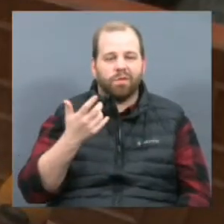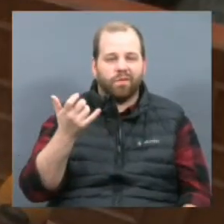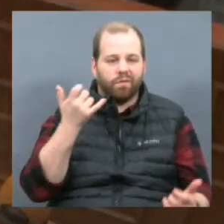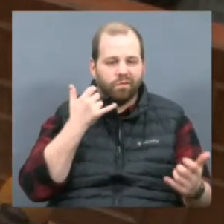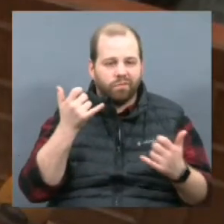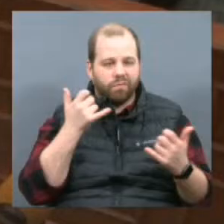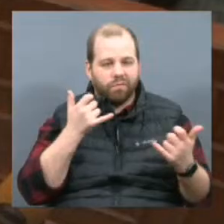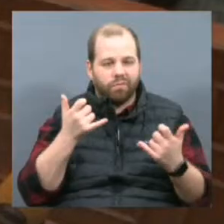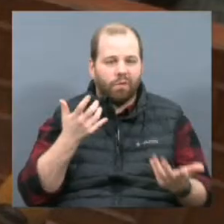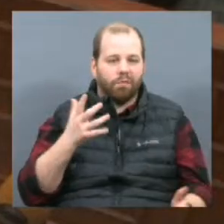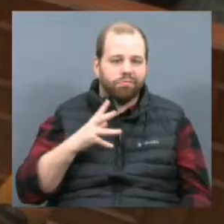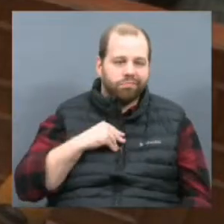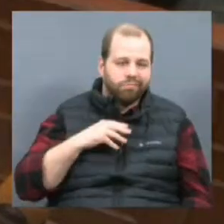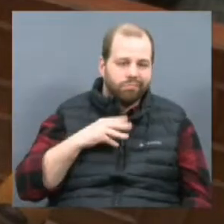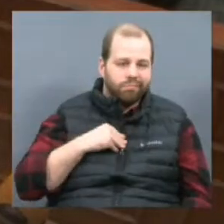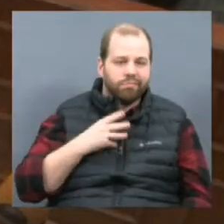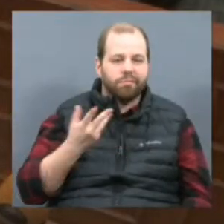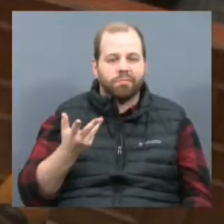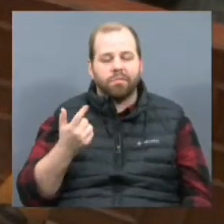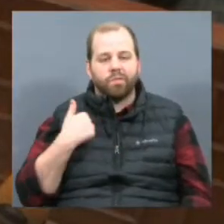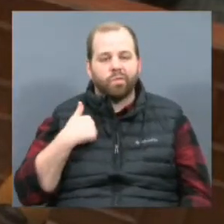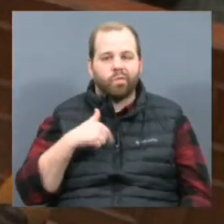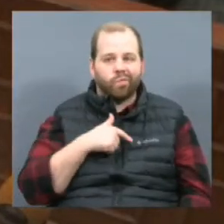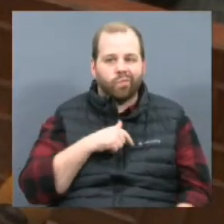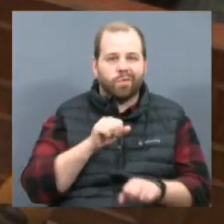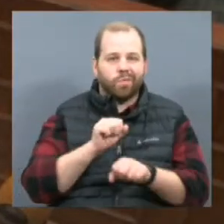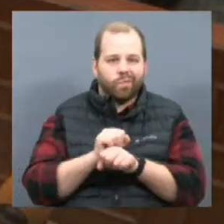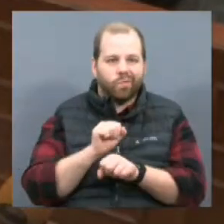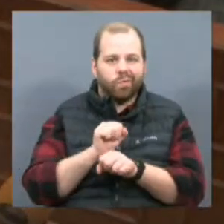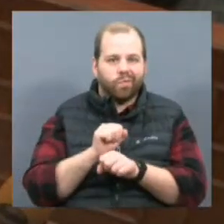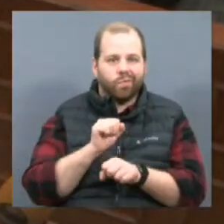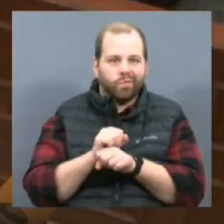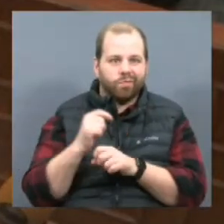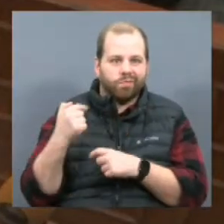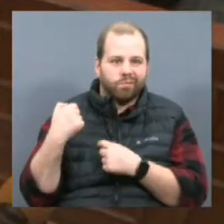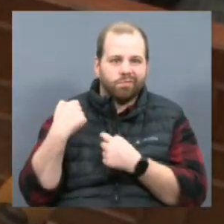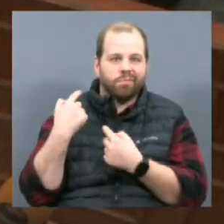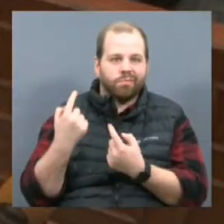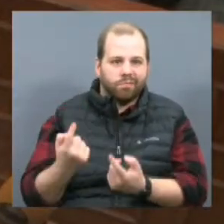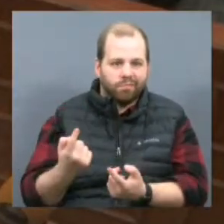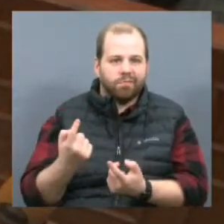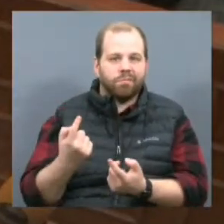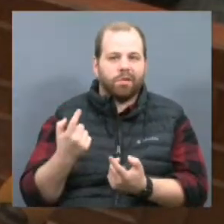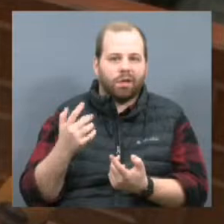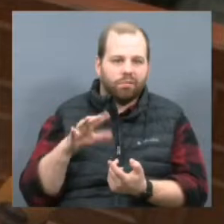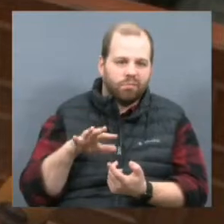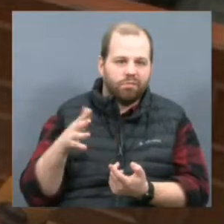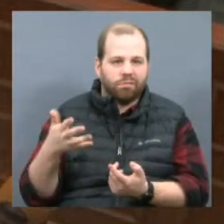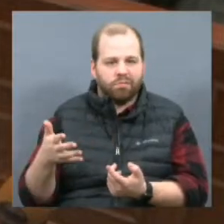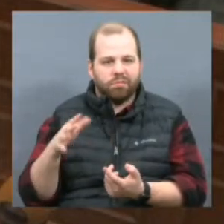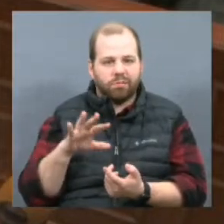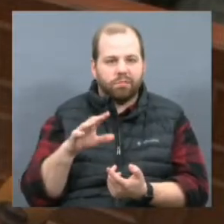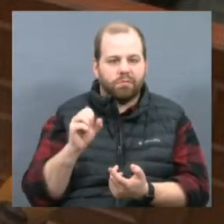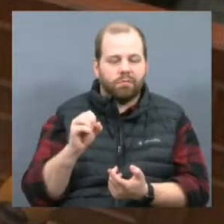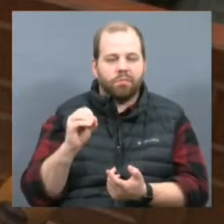calls. We've been working on it for a while, on and off, and trying to do it. I